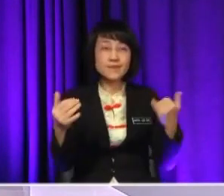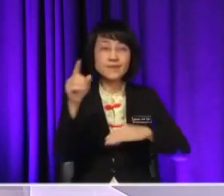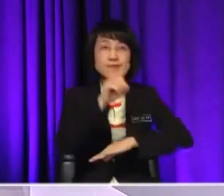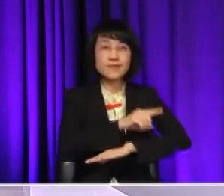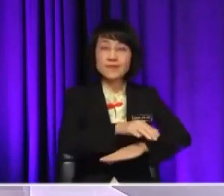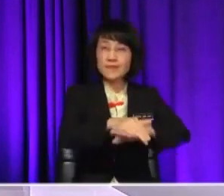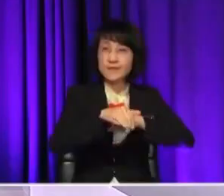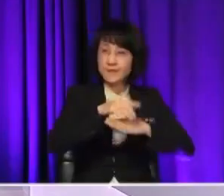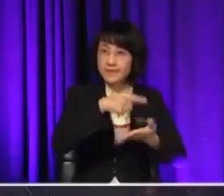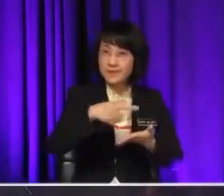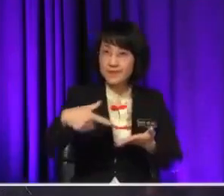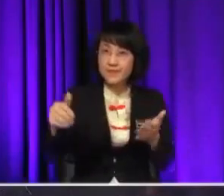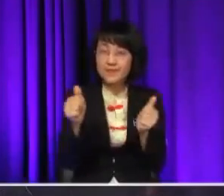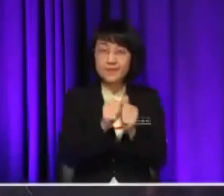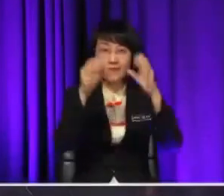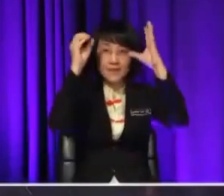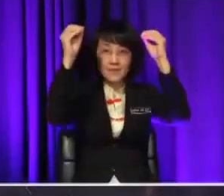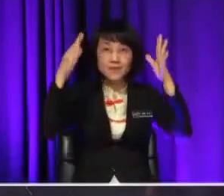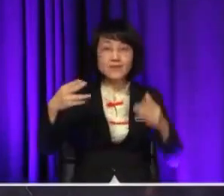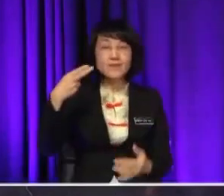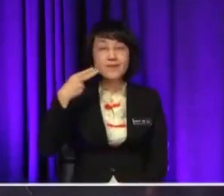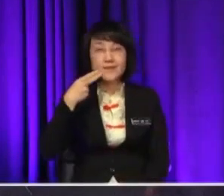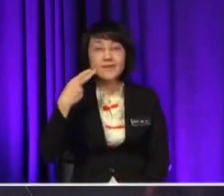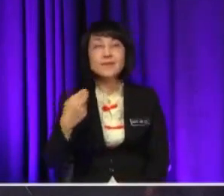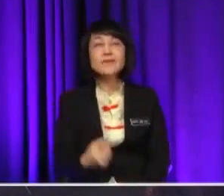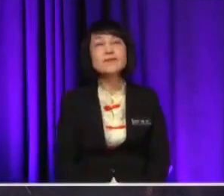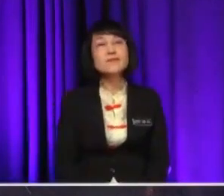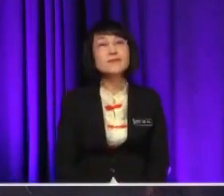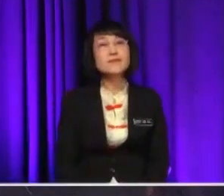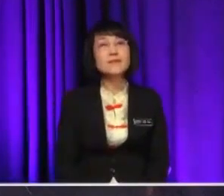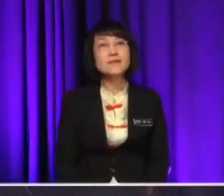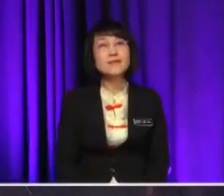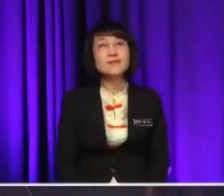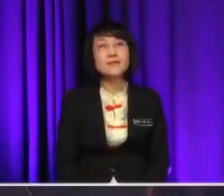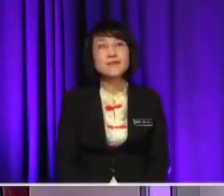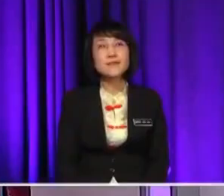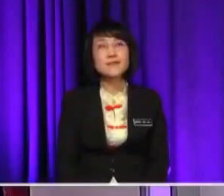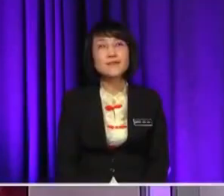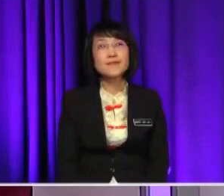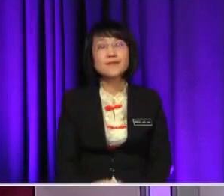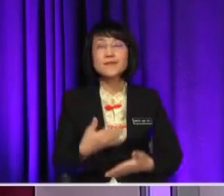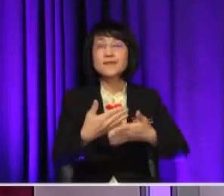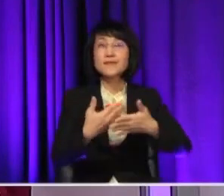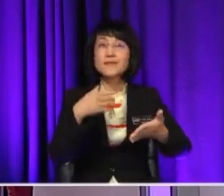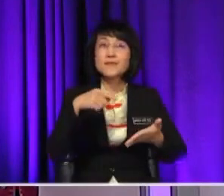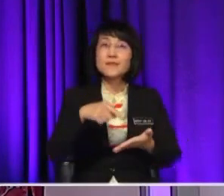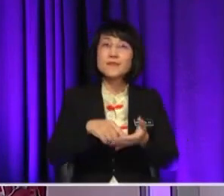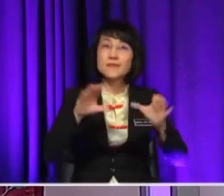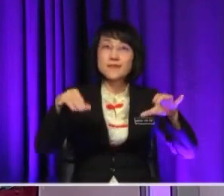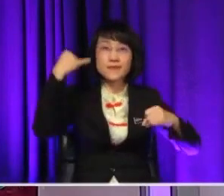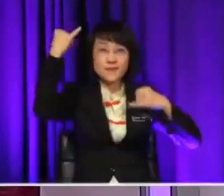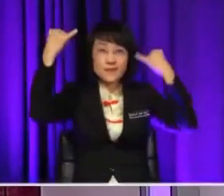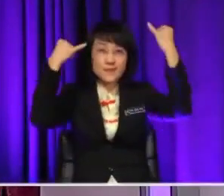Madam Hoshini. All right, Madam, let's Yes. continue. Okay, sure. So before this, we did imagery, we